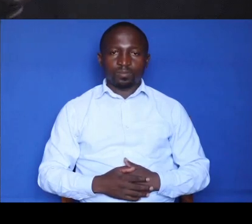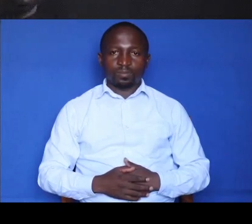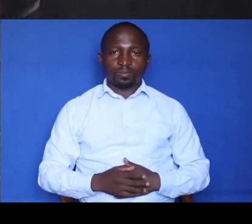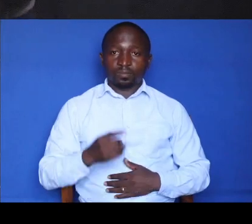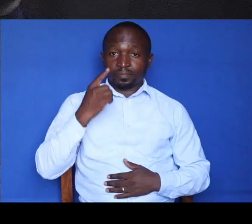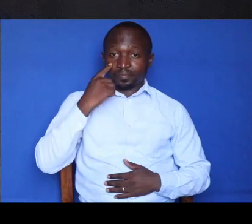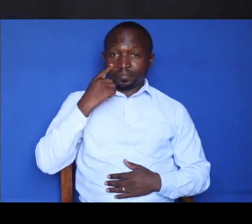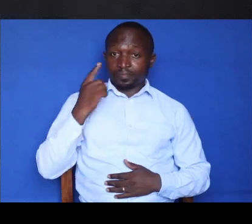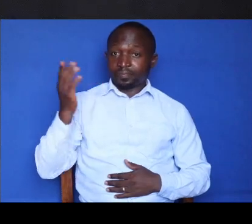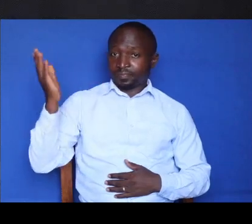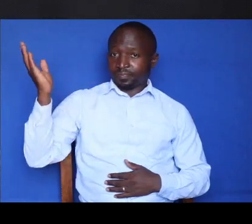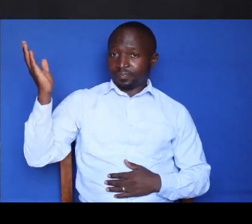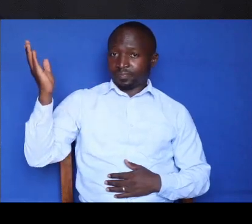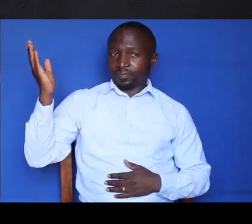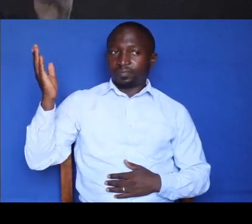Look here.